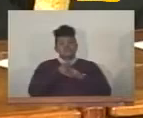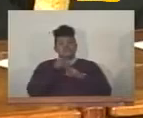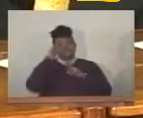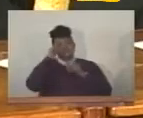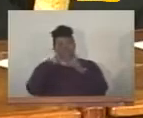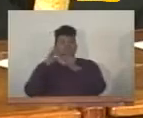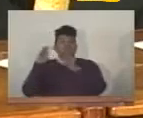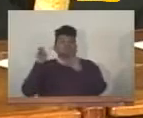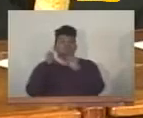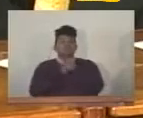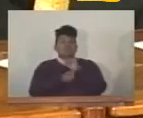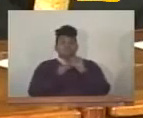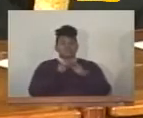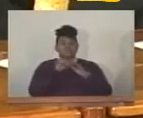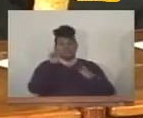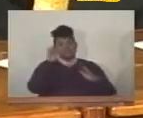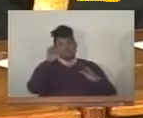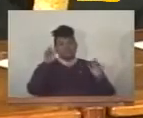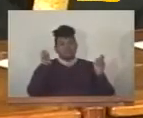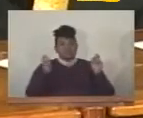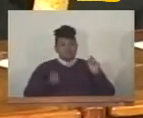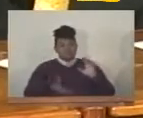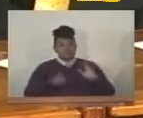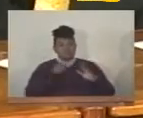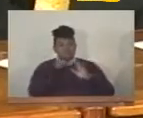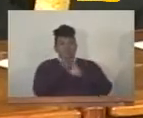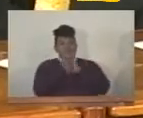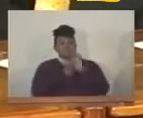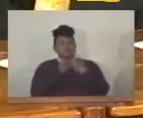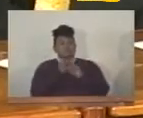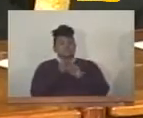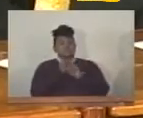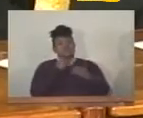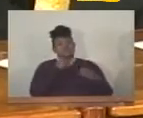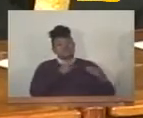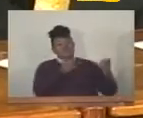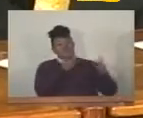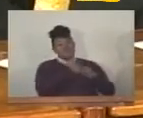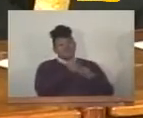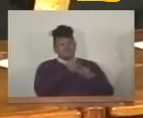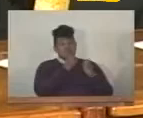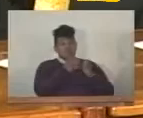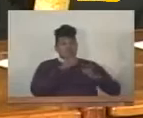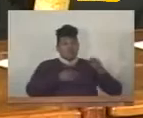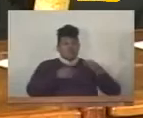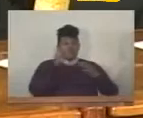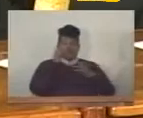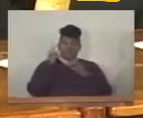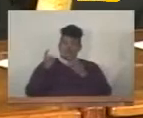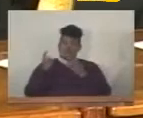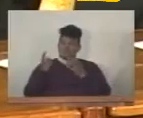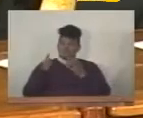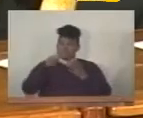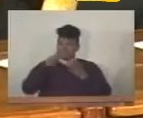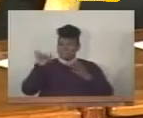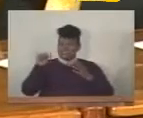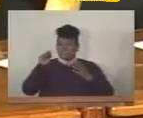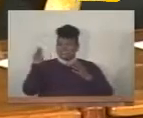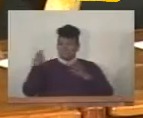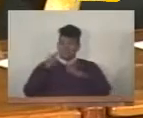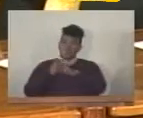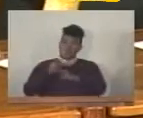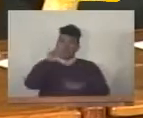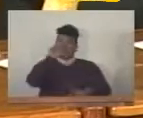Connected Matters, passed with 27 amendments. A bill entitled An Act to Provide for Courts of Petty Sessions to be renamed Lay